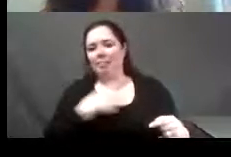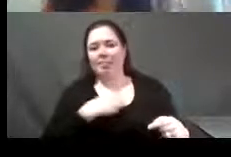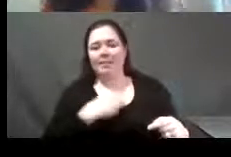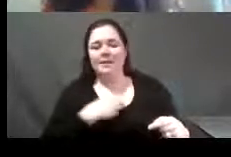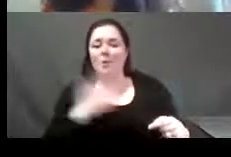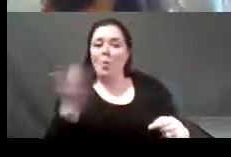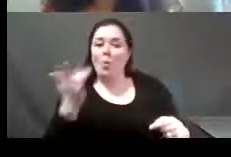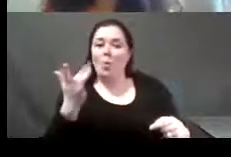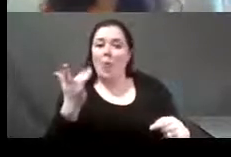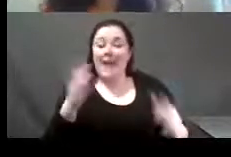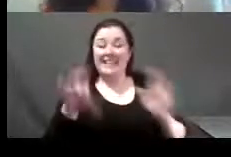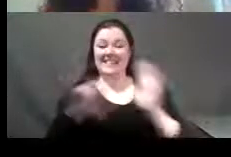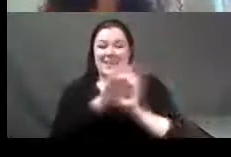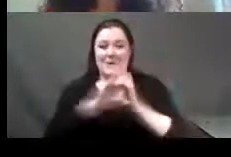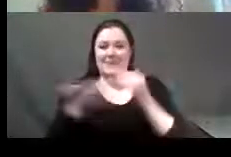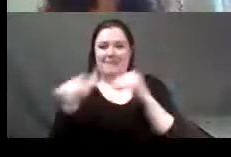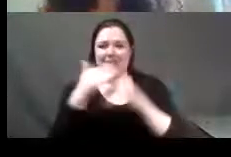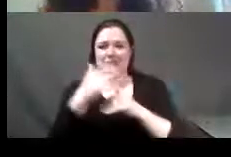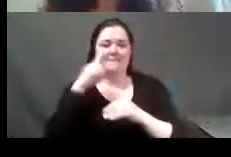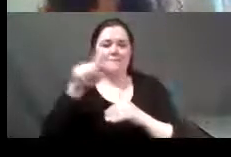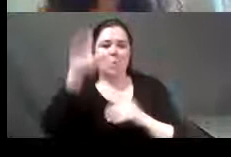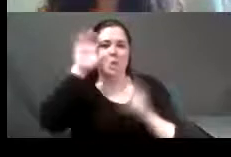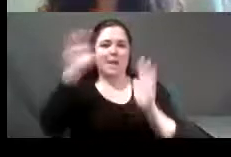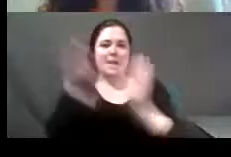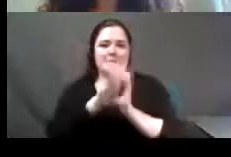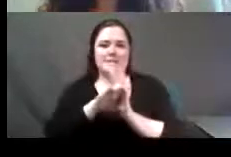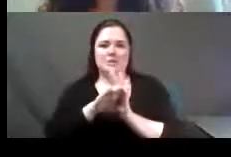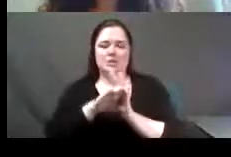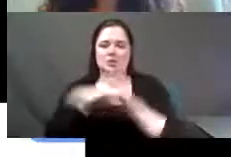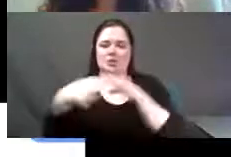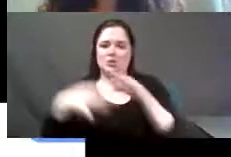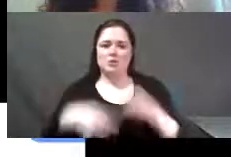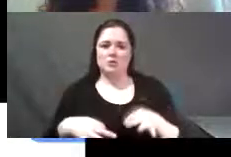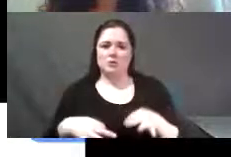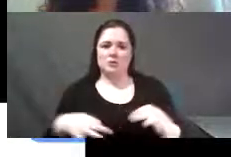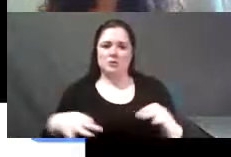character limits for image descriptions is shorter.